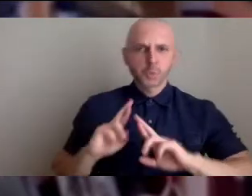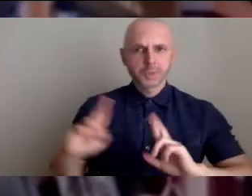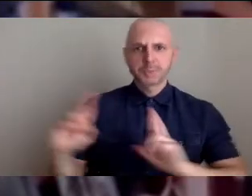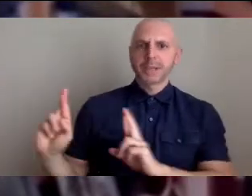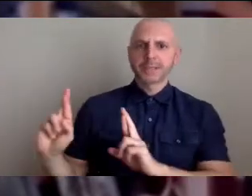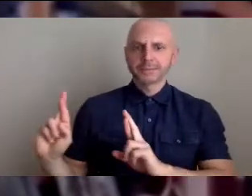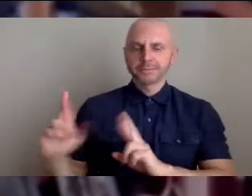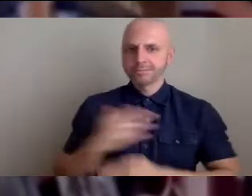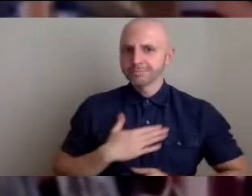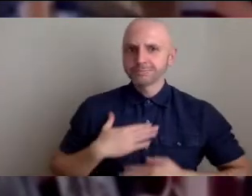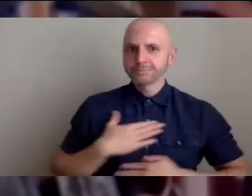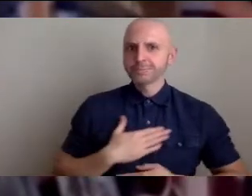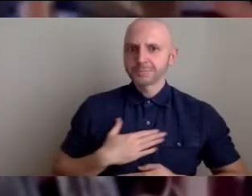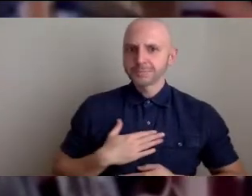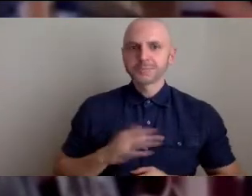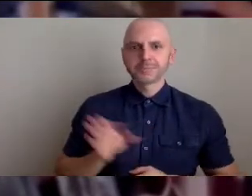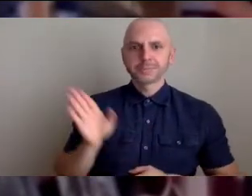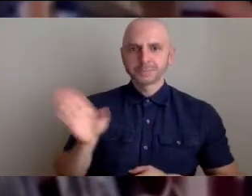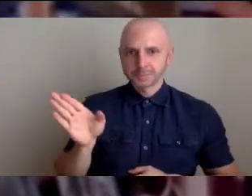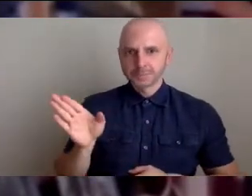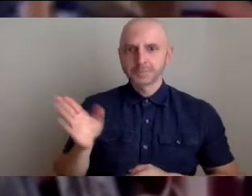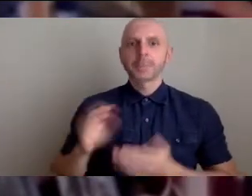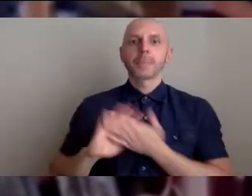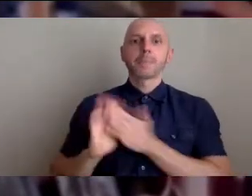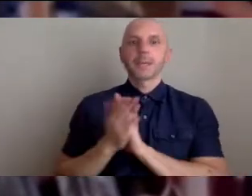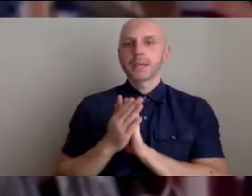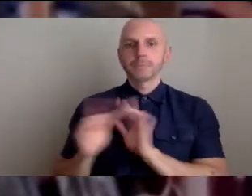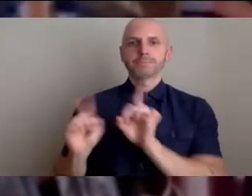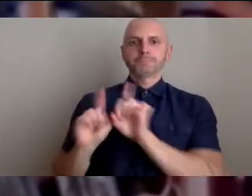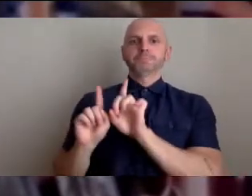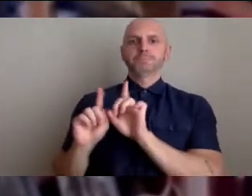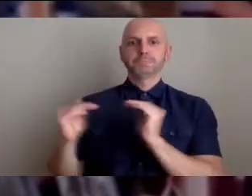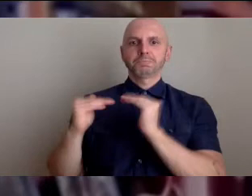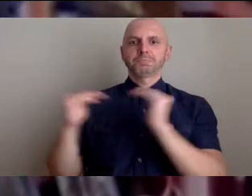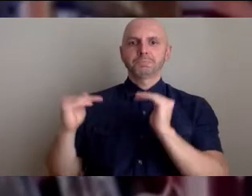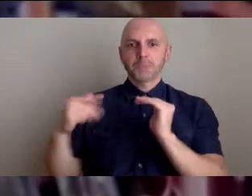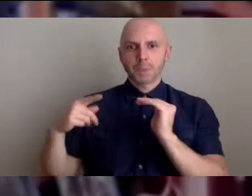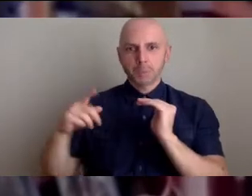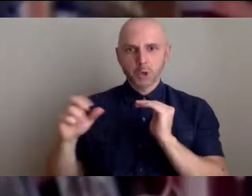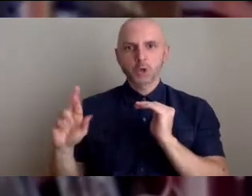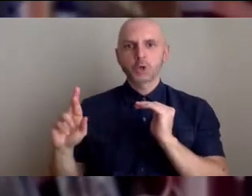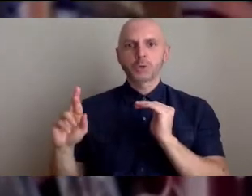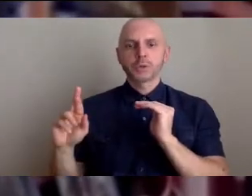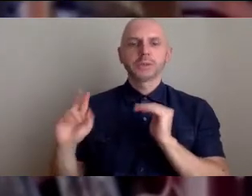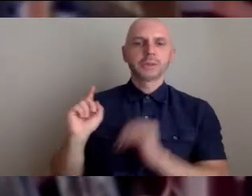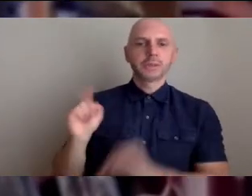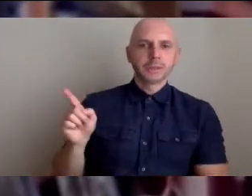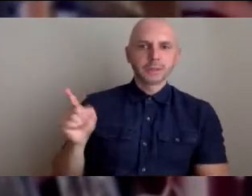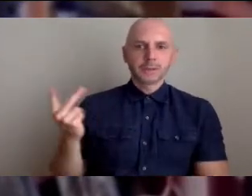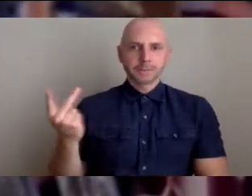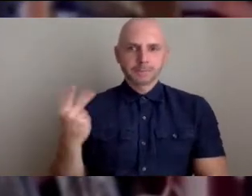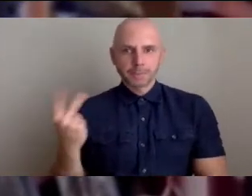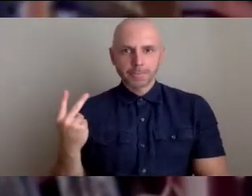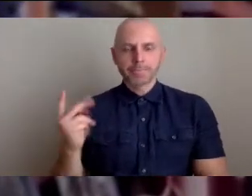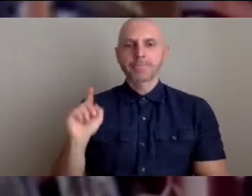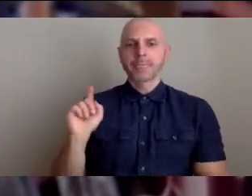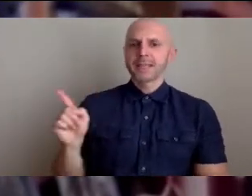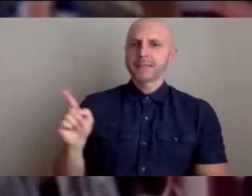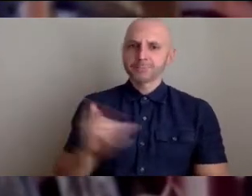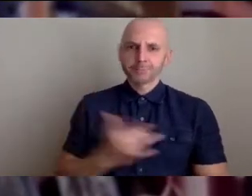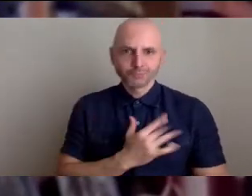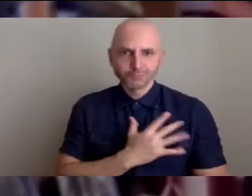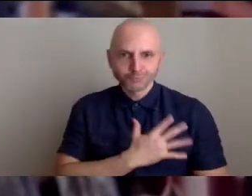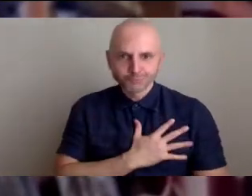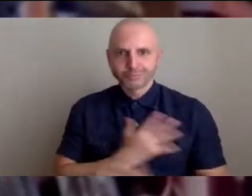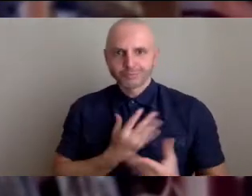a patient, good-humored, extremely talented mentor to this young associate who was learning the ropes. He made